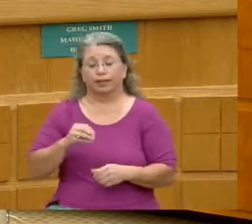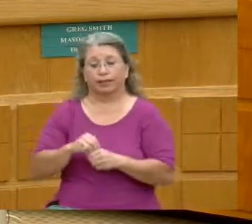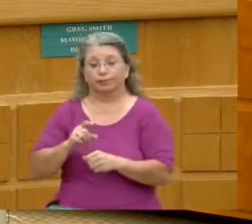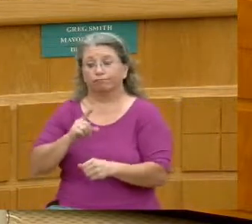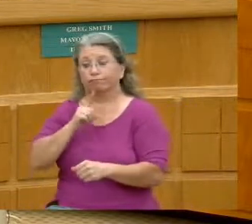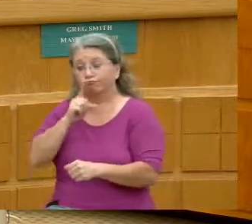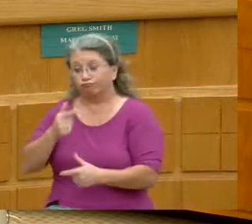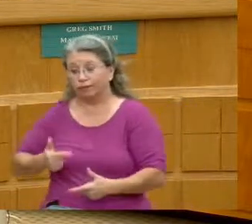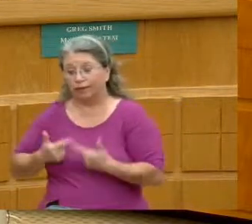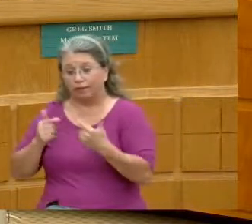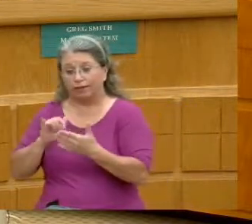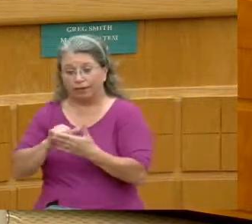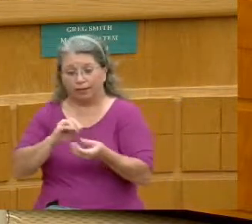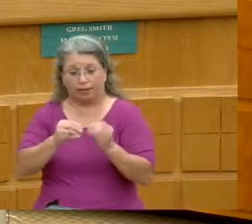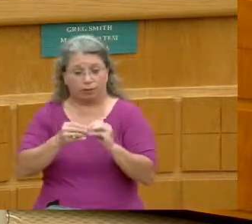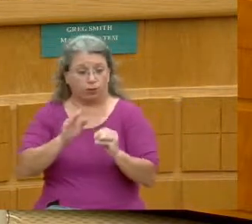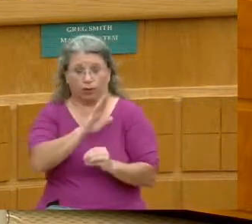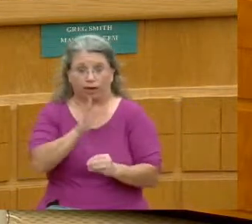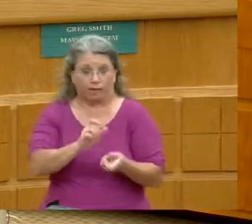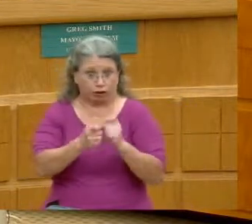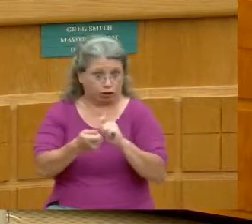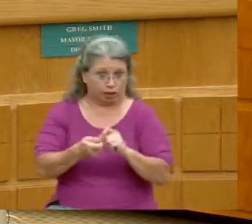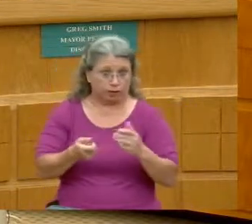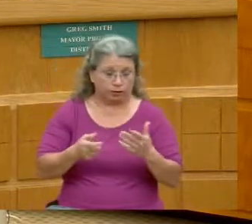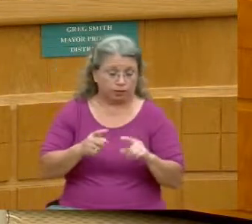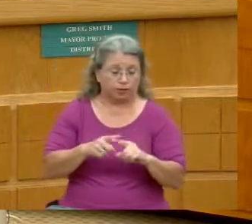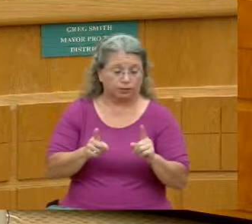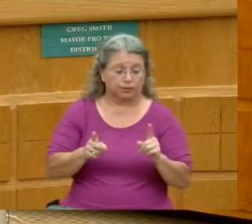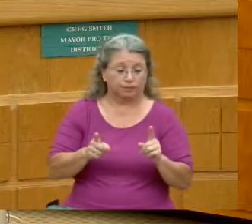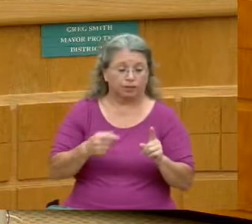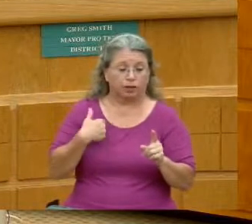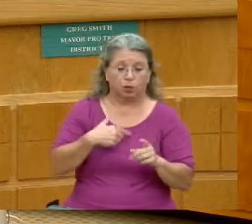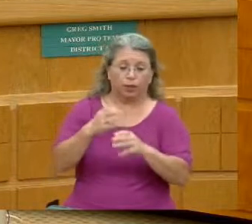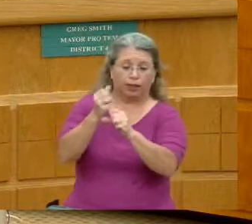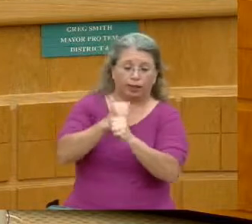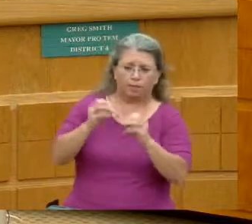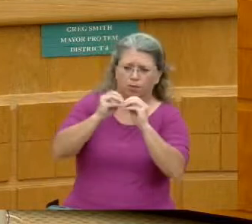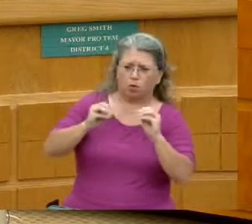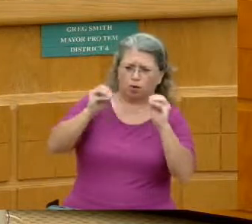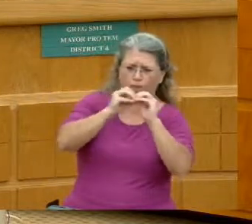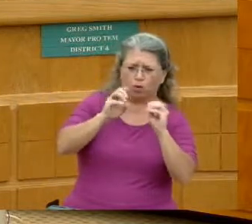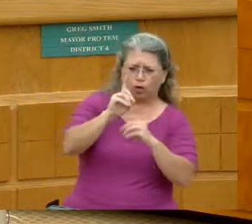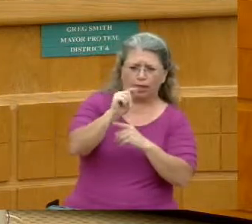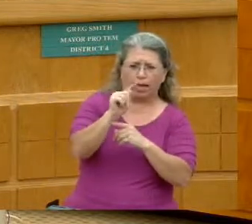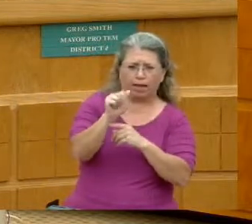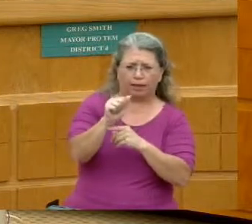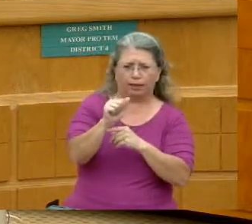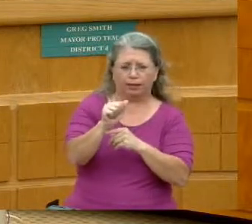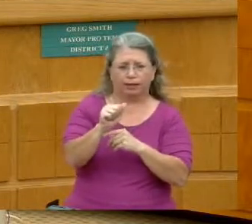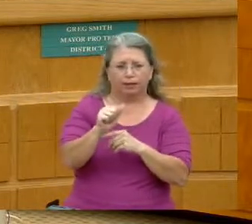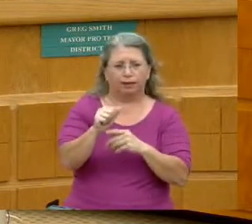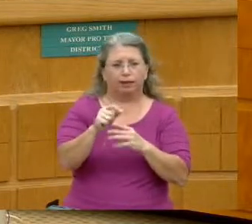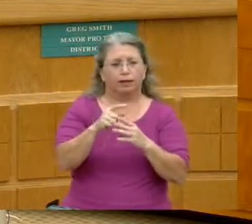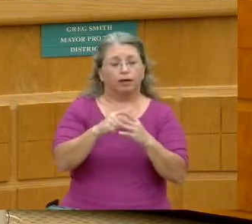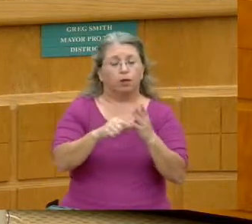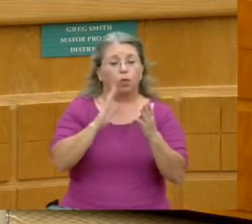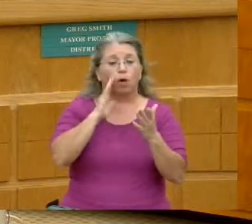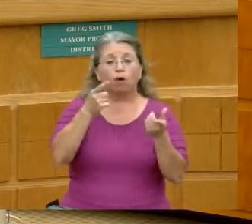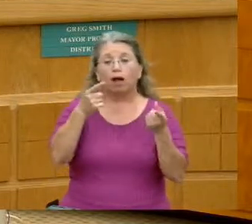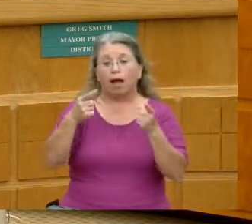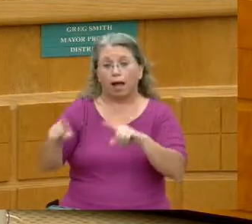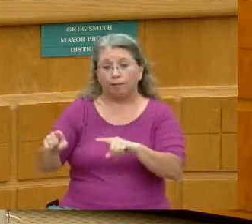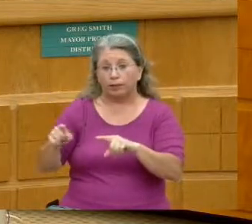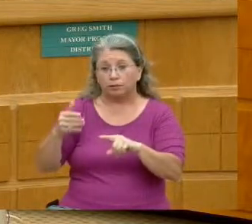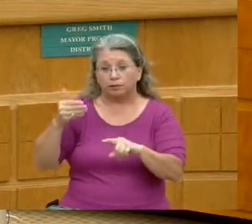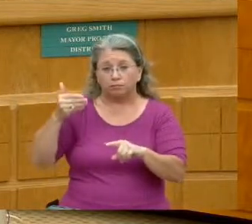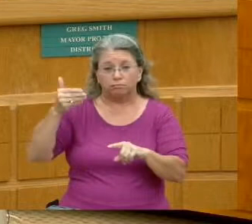to week as we get more and more data. Ideally, what will happen over time is the number will stop changing and we will have honed in